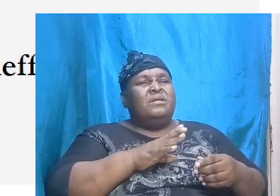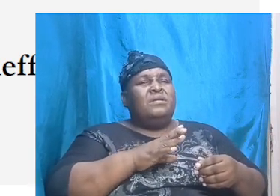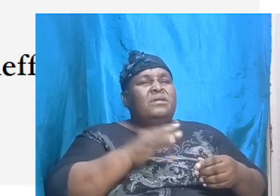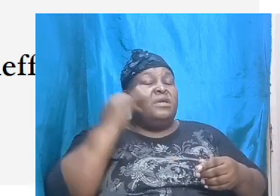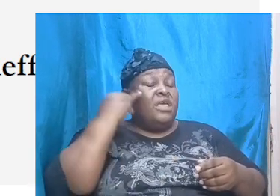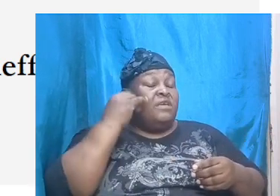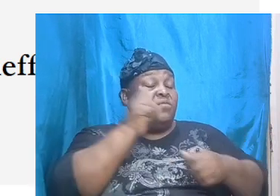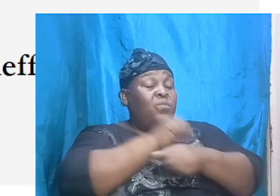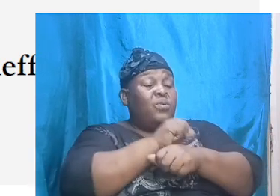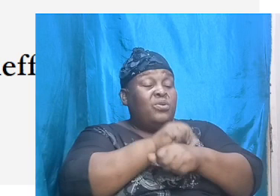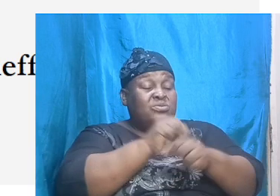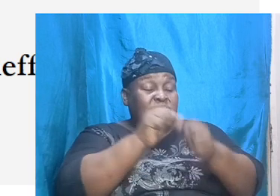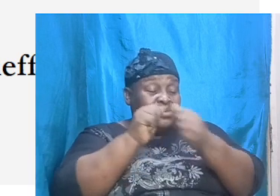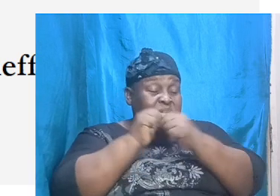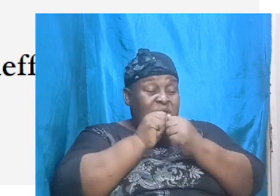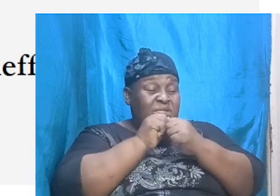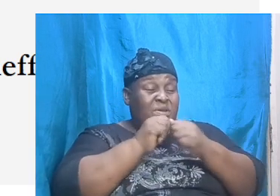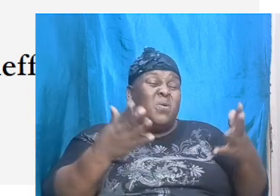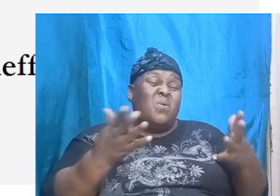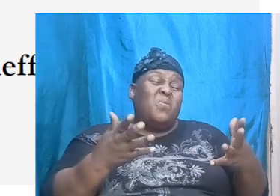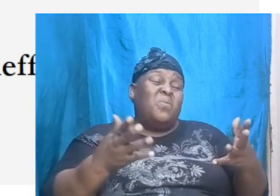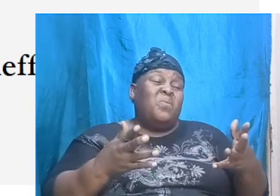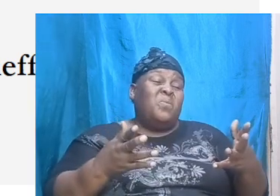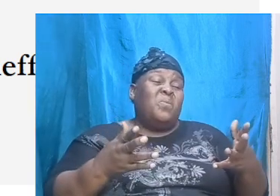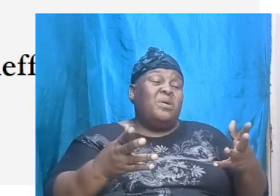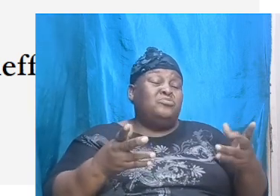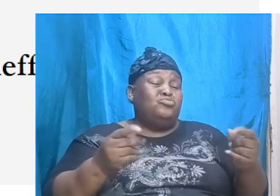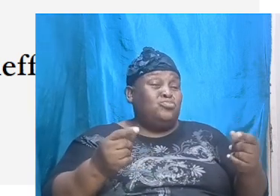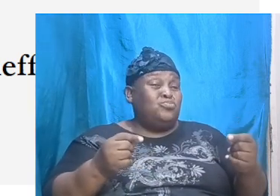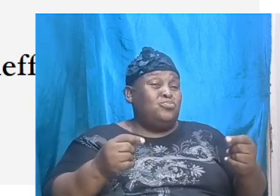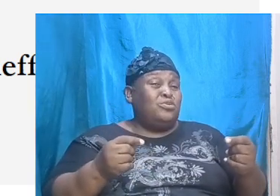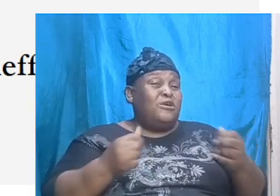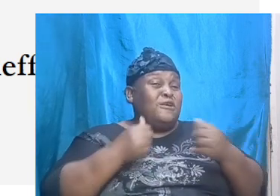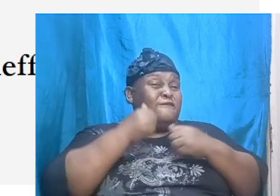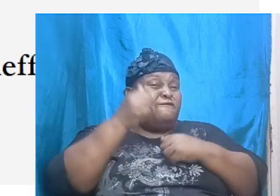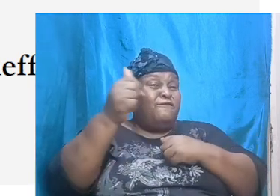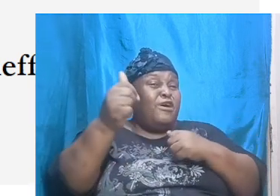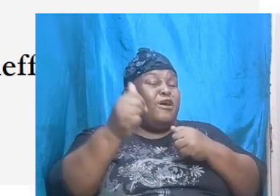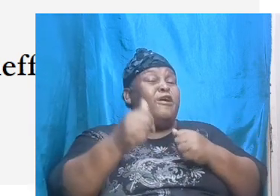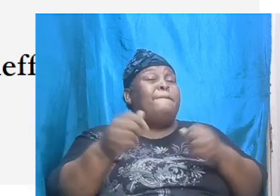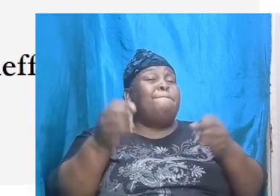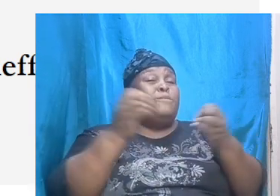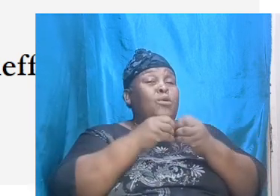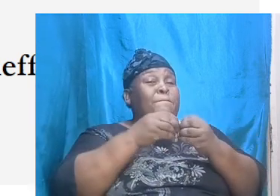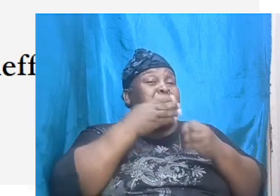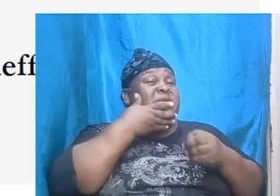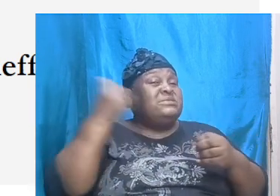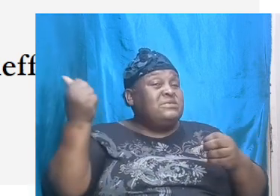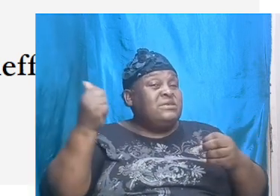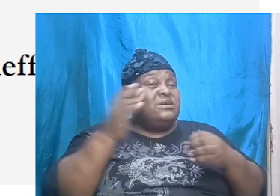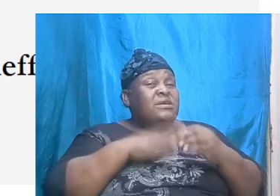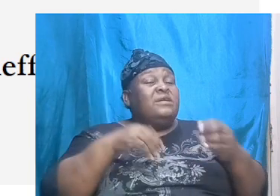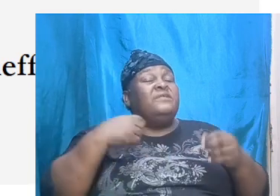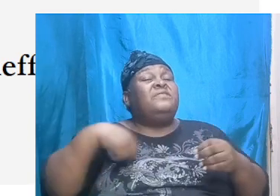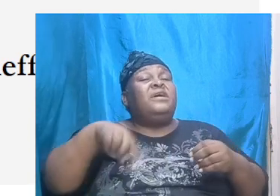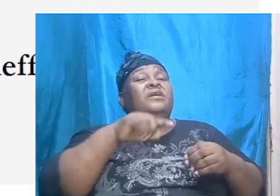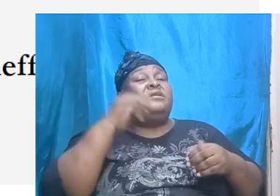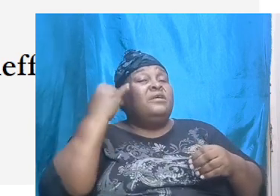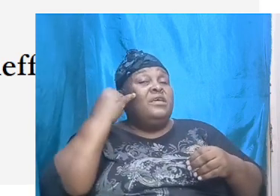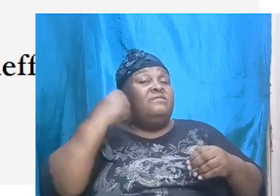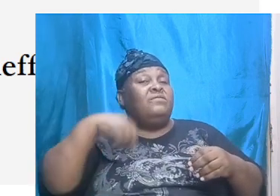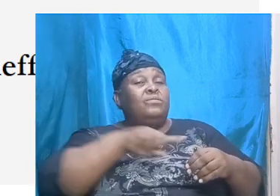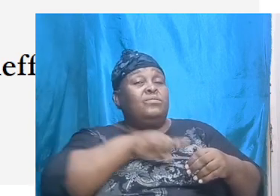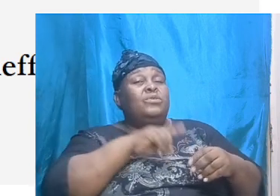together, what we'll accomplish is far greater and far more reaching than if we do it by ourselves. Amen. And that is